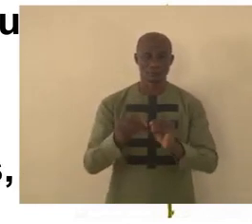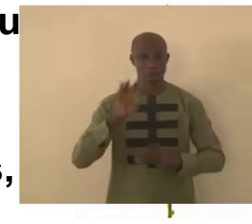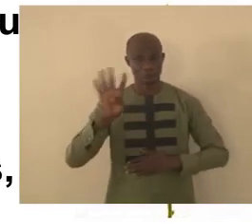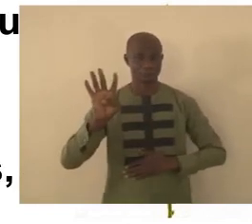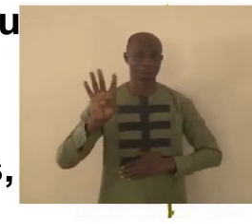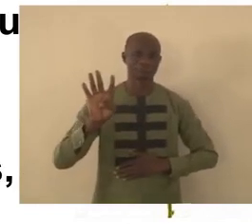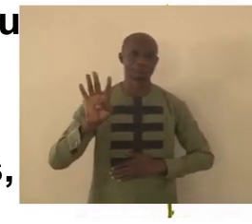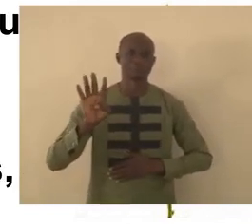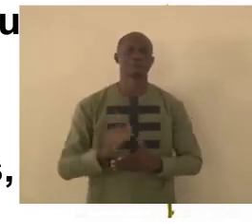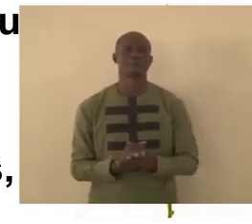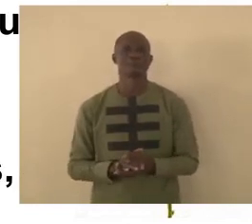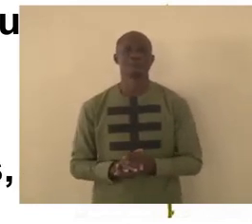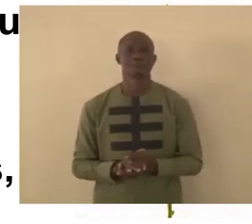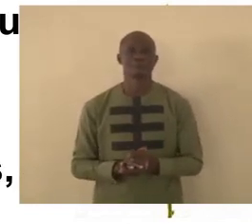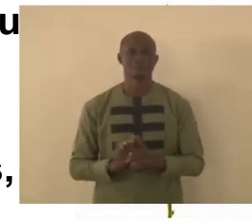Question number 4.